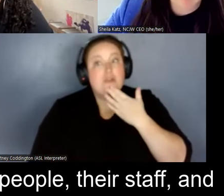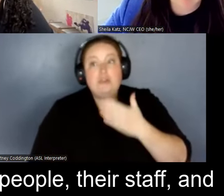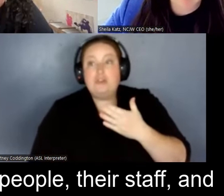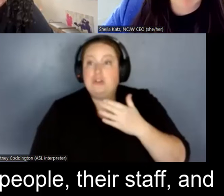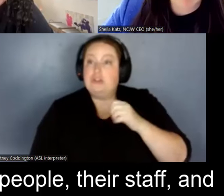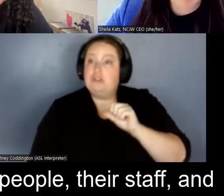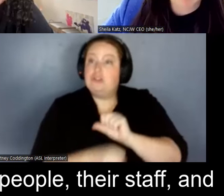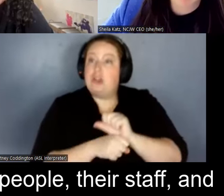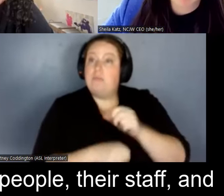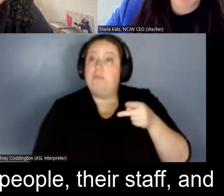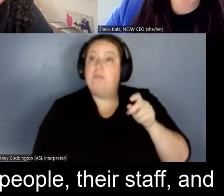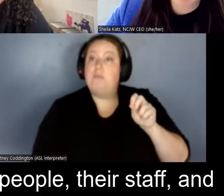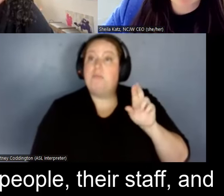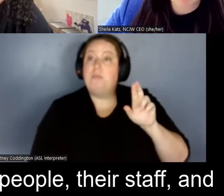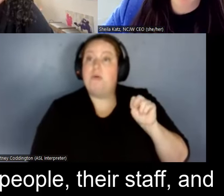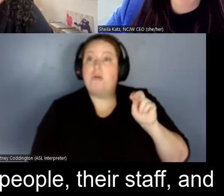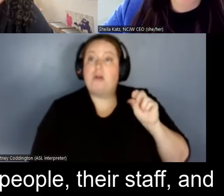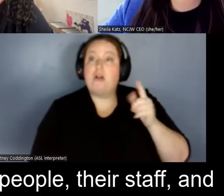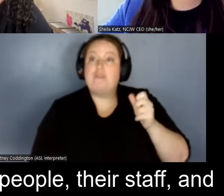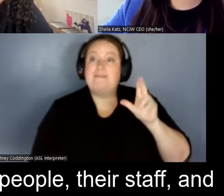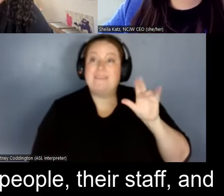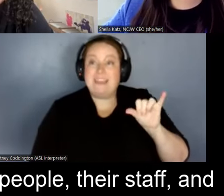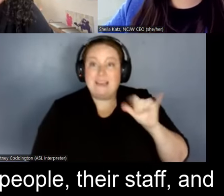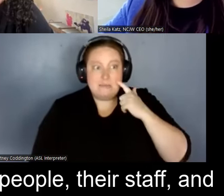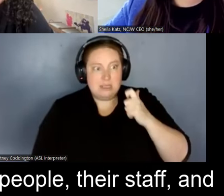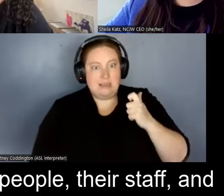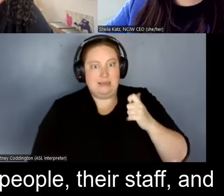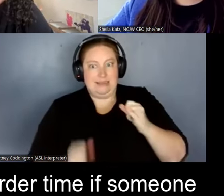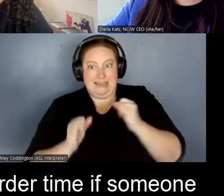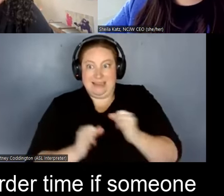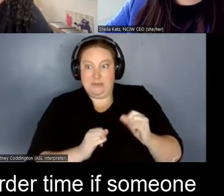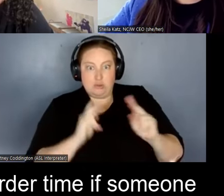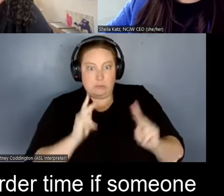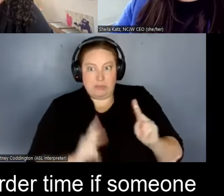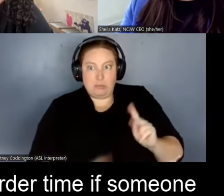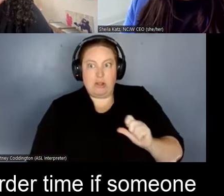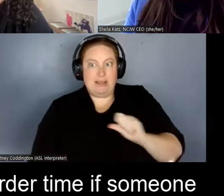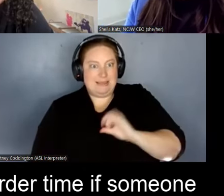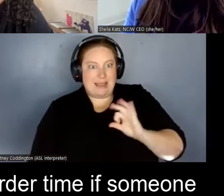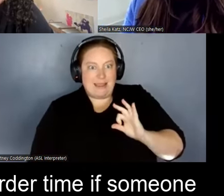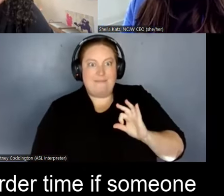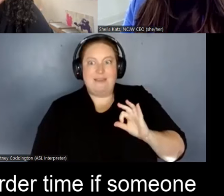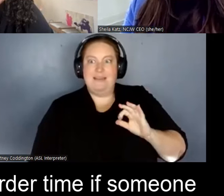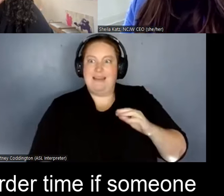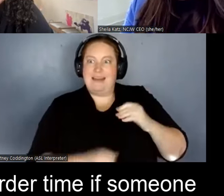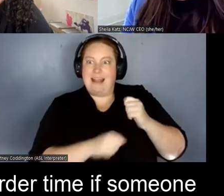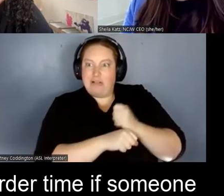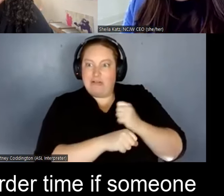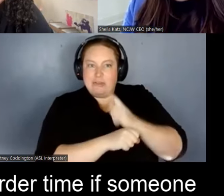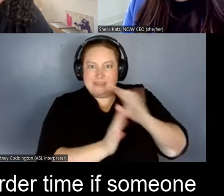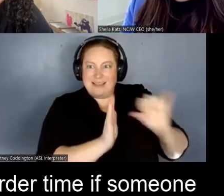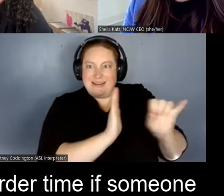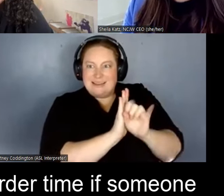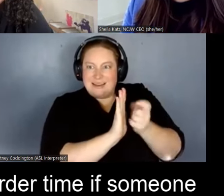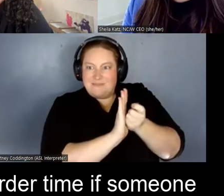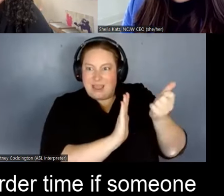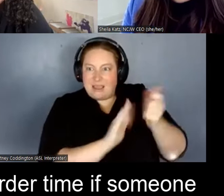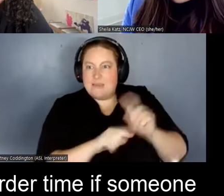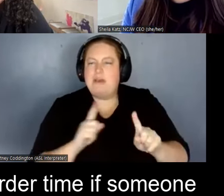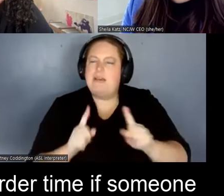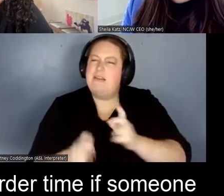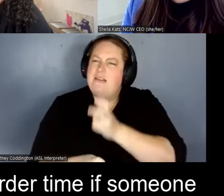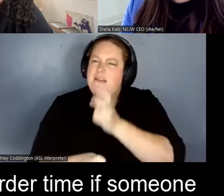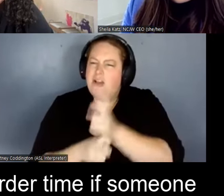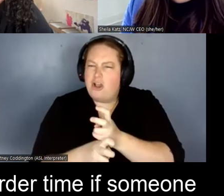their individual people, their staff, and their algorithms can identify the images. But they have a much harder time if someone uses thinly